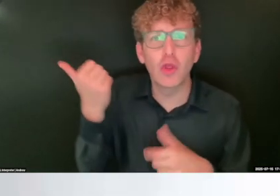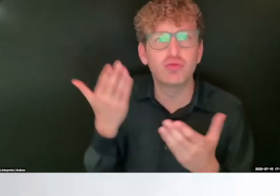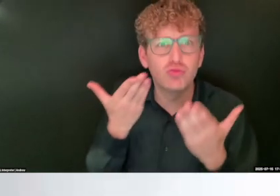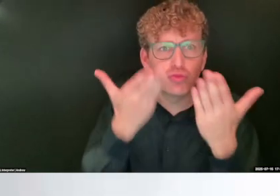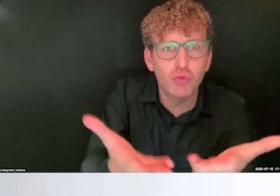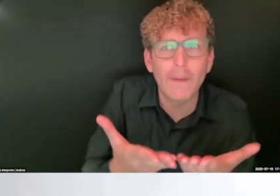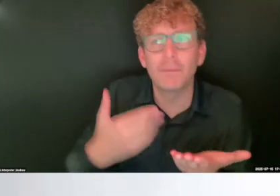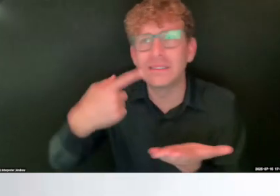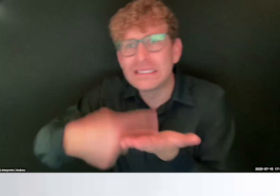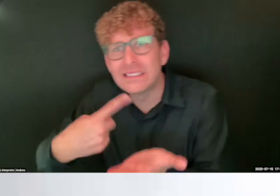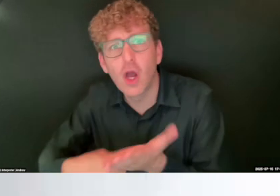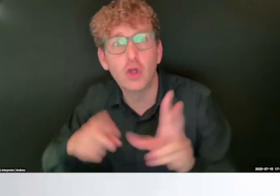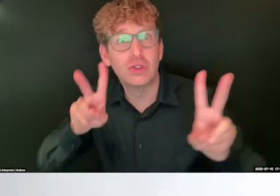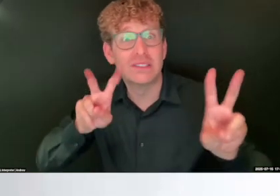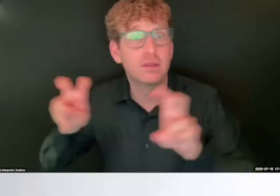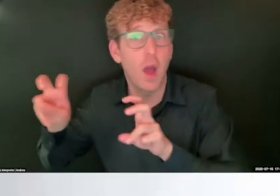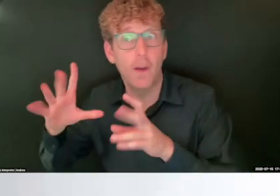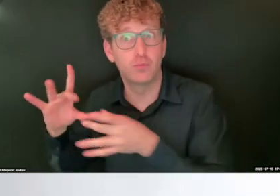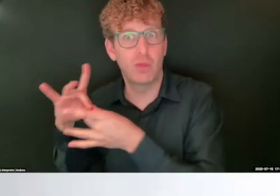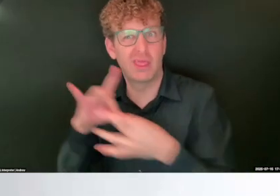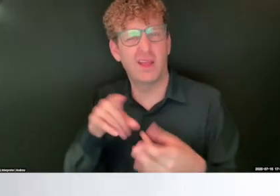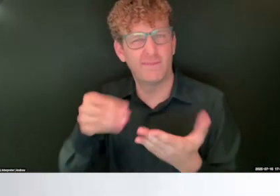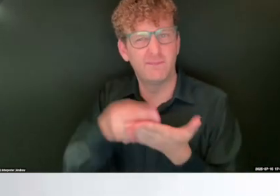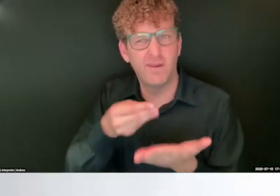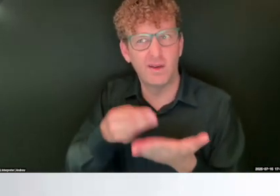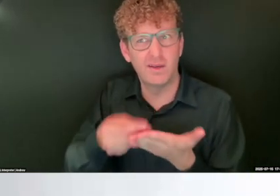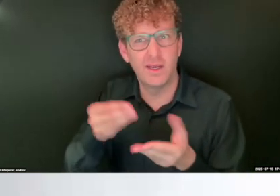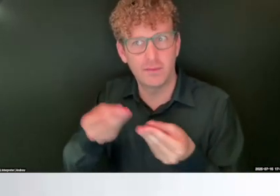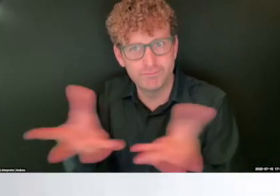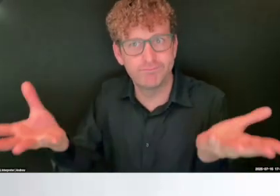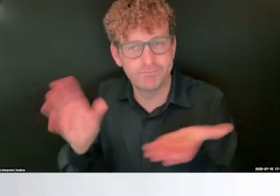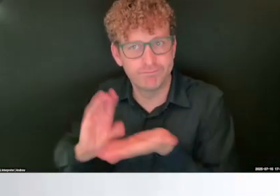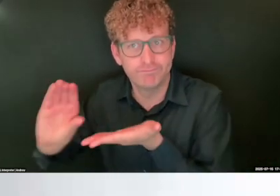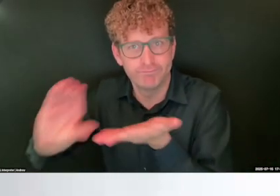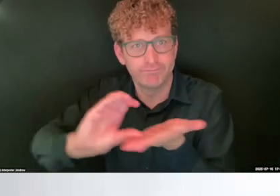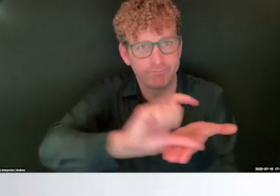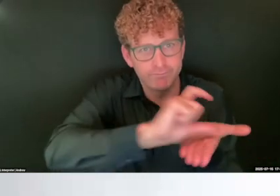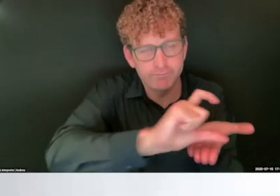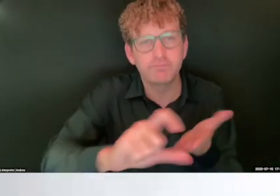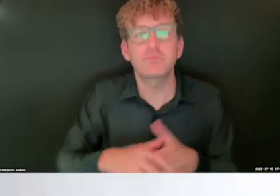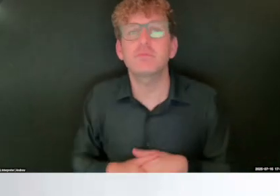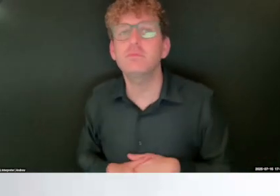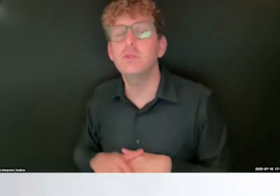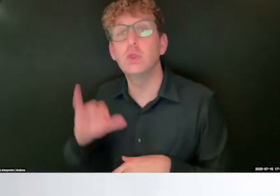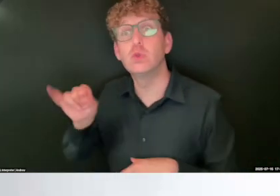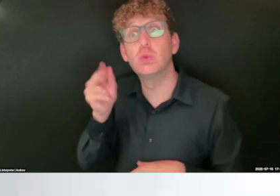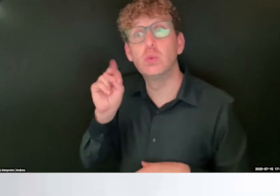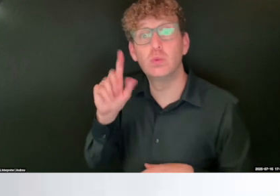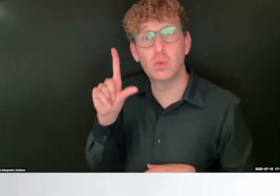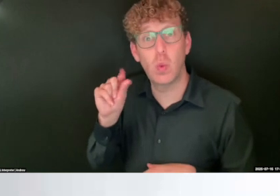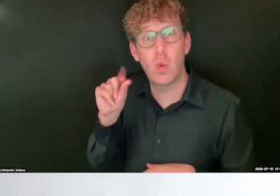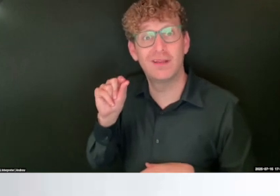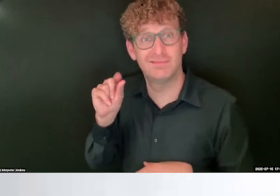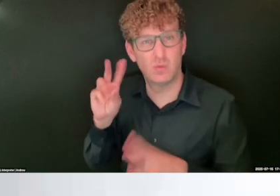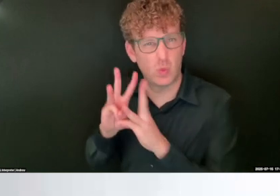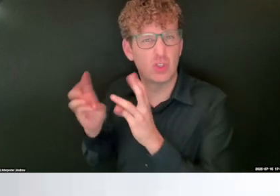In our June 20th work group, feedback we heard from attendees included looking at the past amount of applications for each